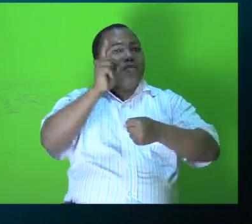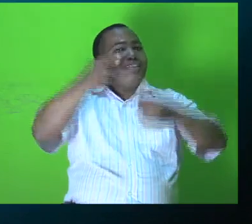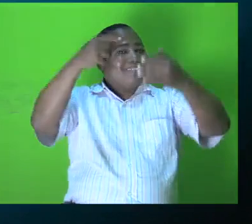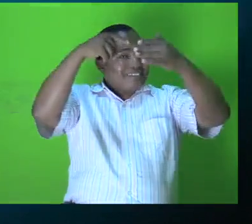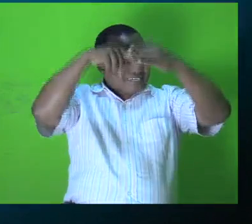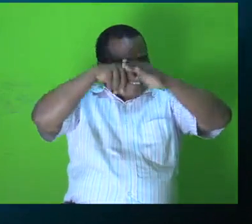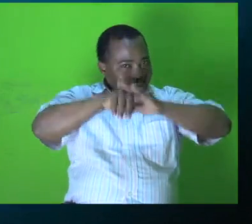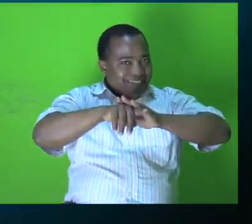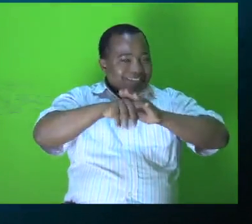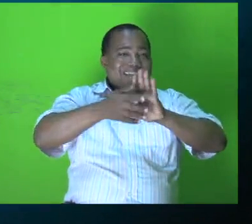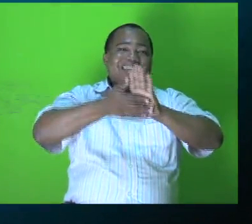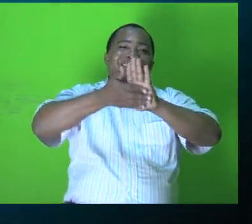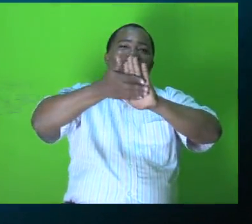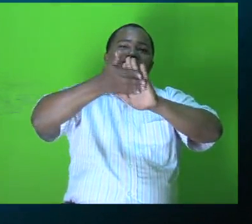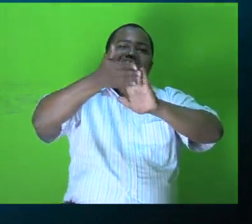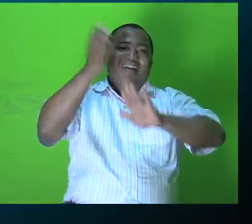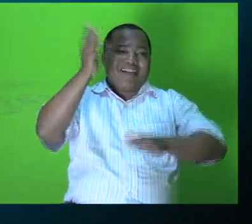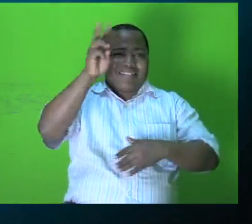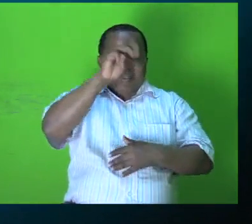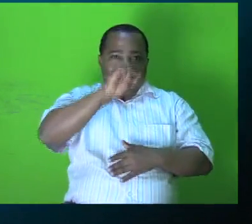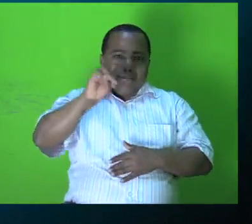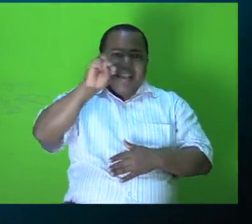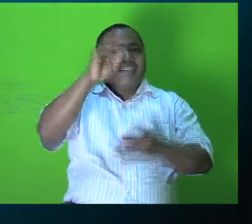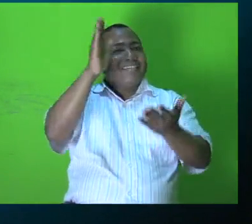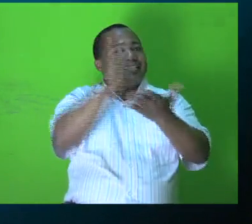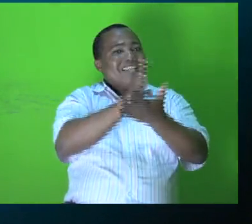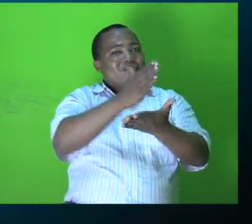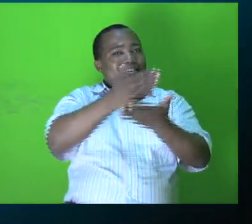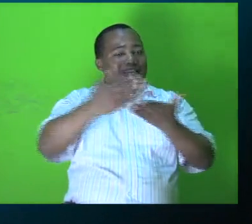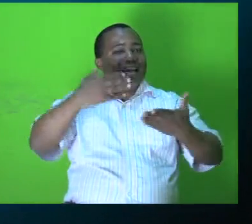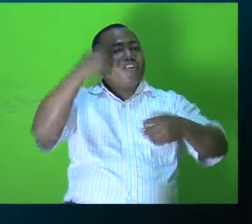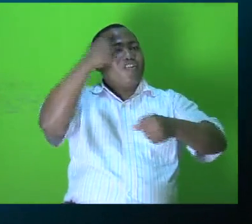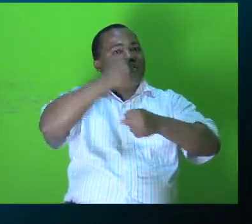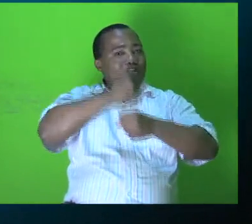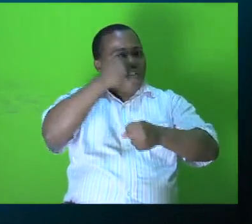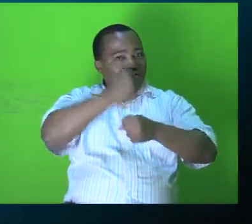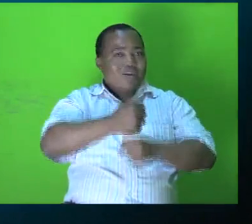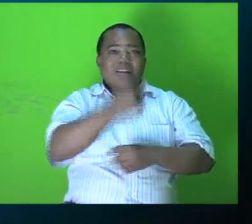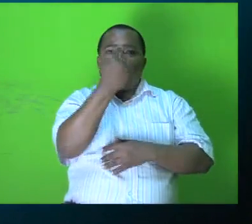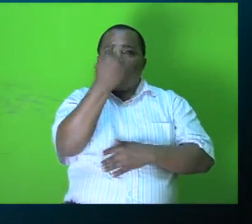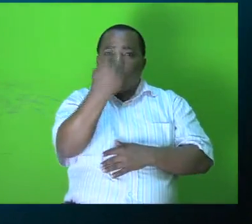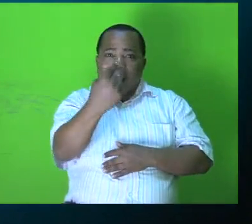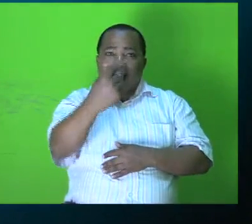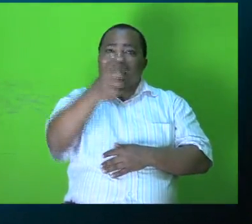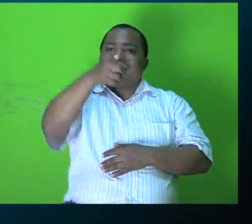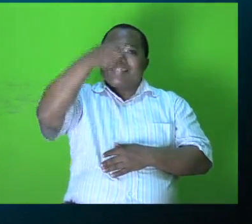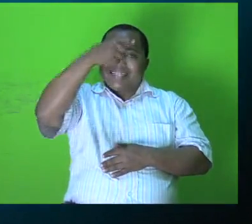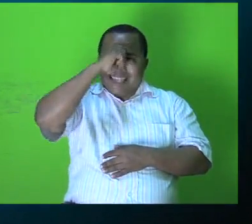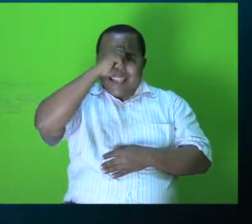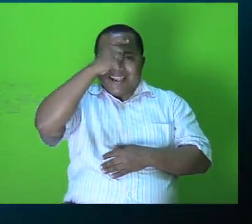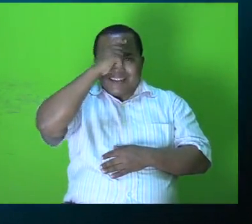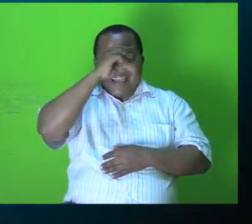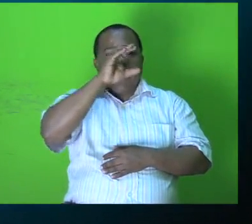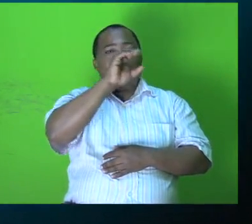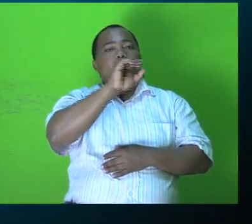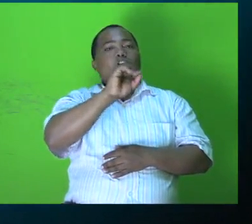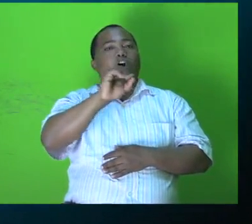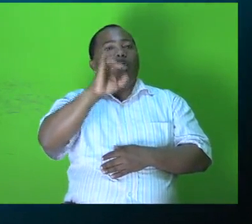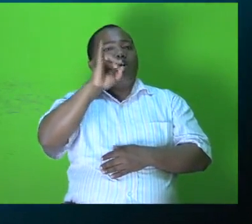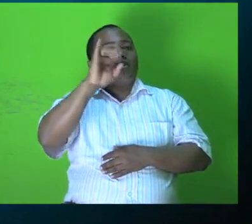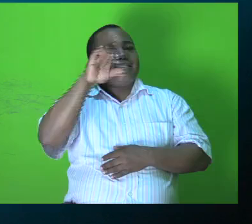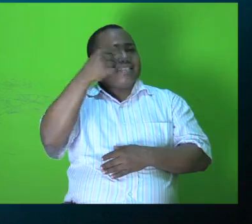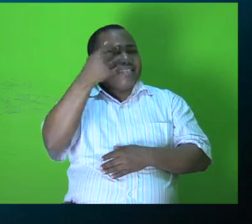enter in the first meiotic division to form 1 secondary oocytes